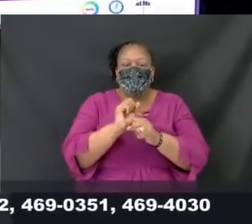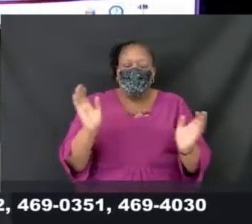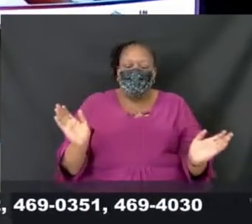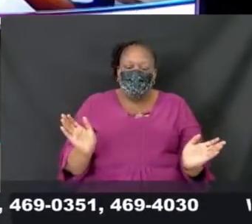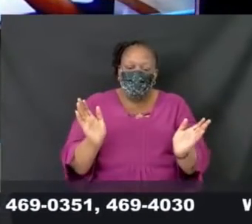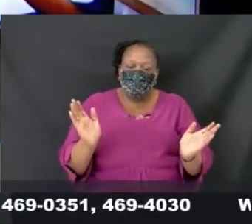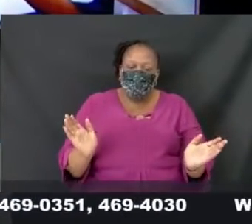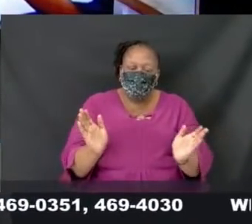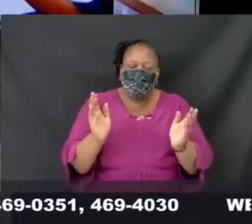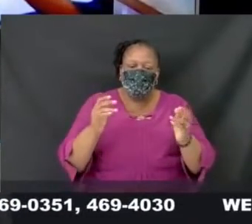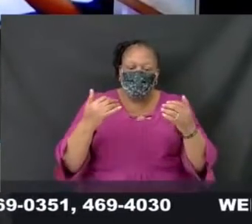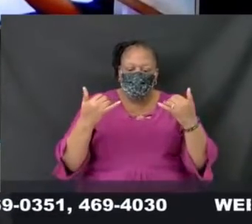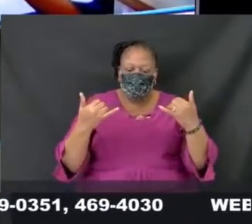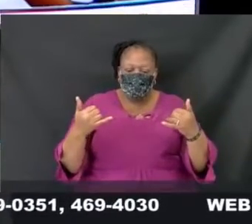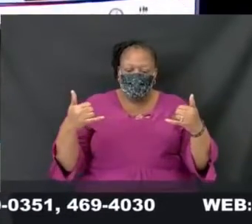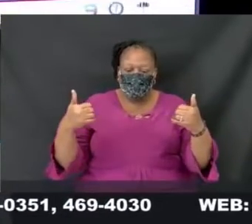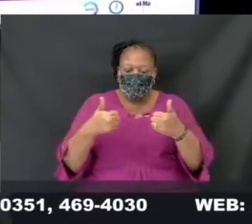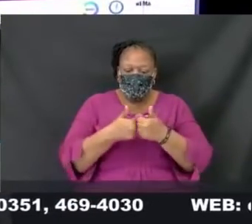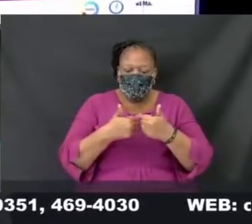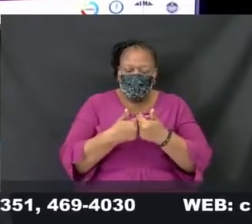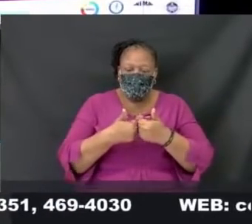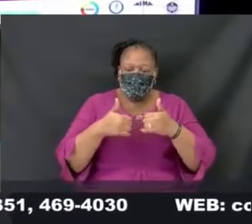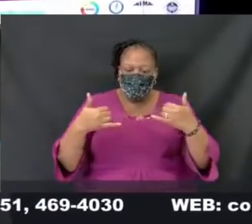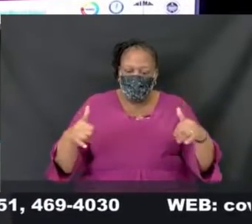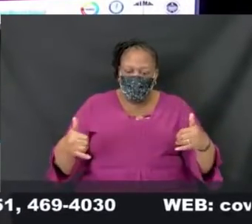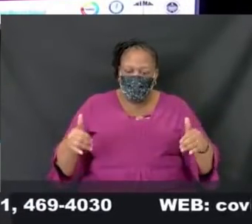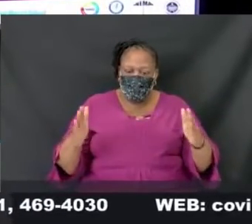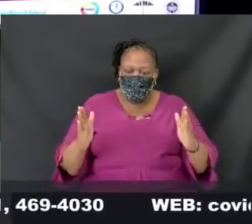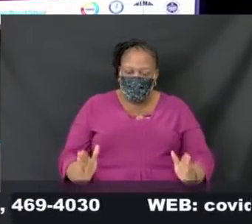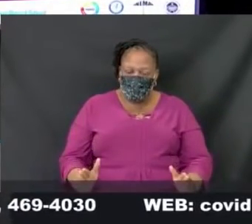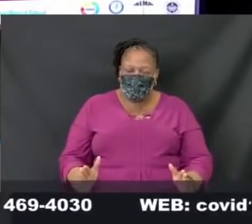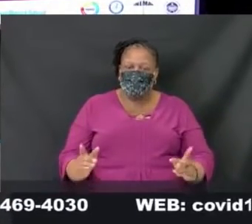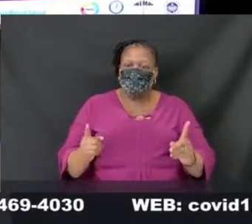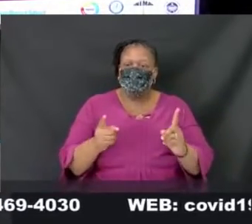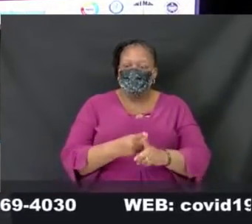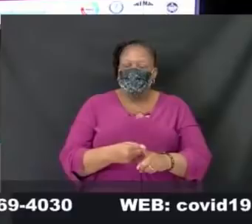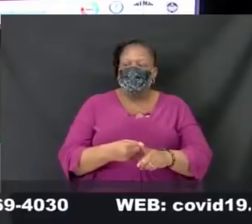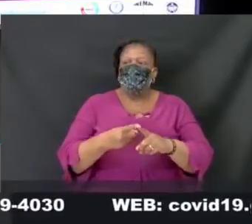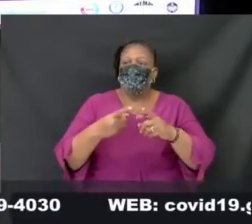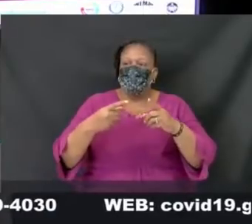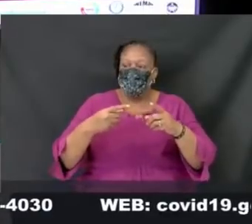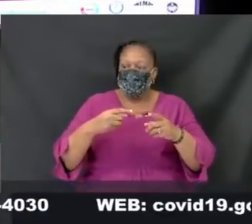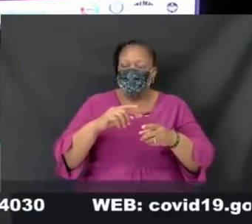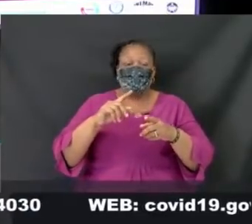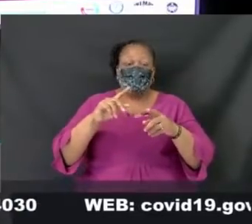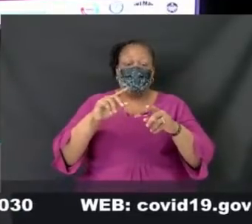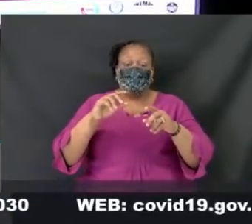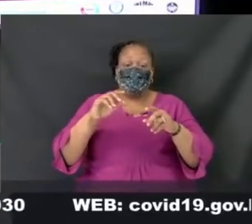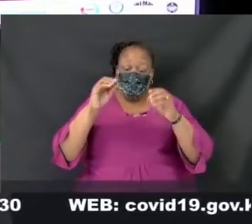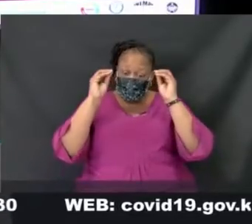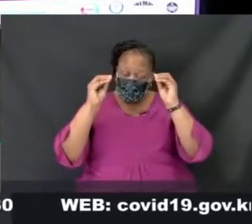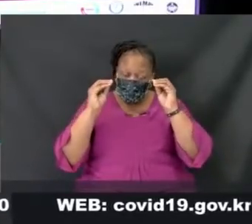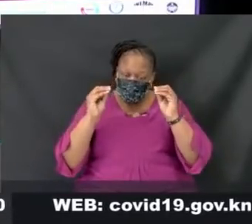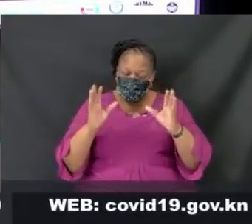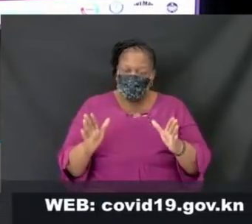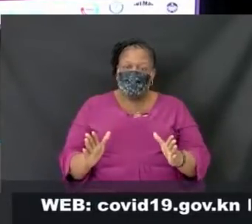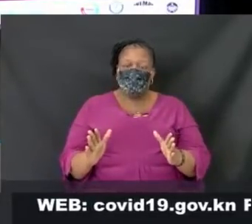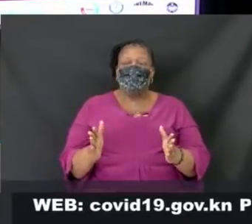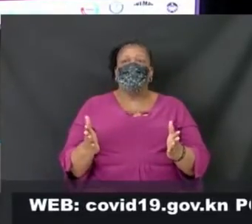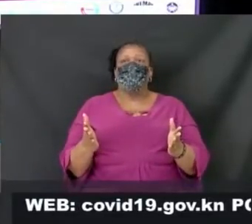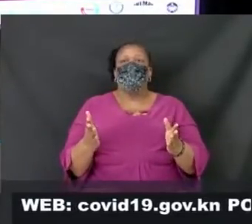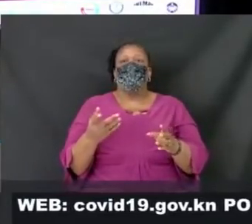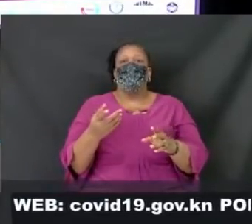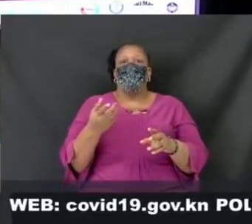in ensuring that they safeguard and protect the players, the staff associated with the teams, as well as the